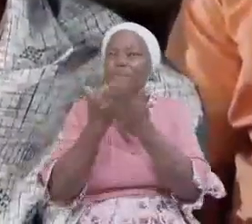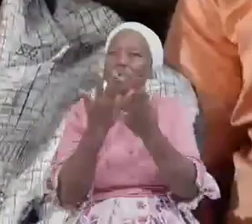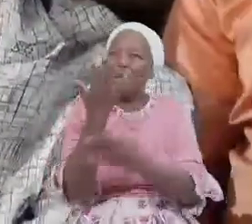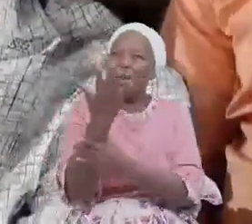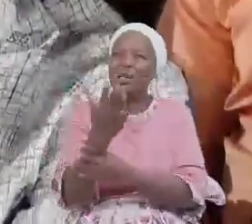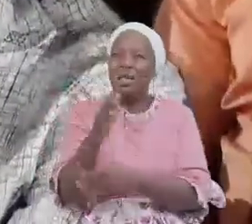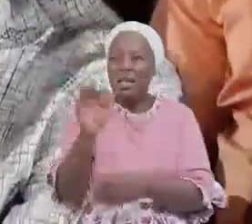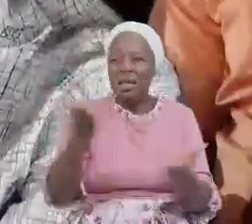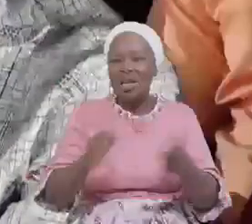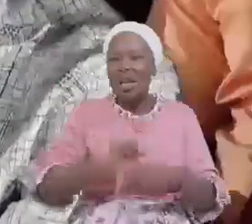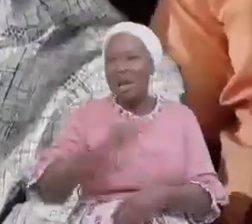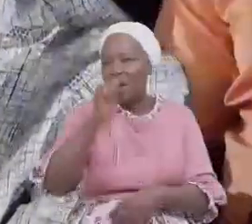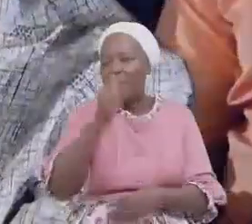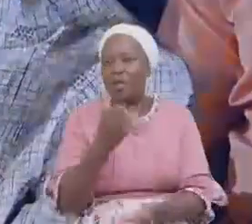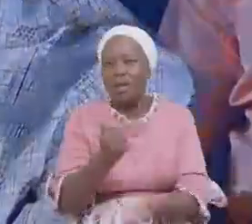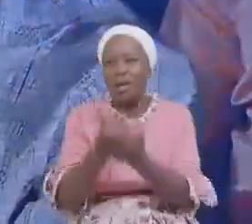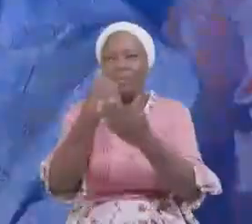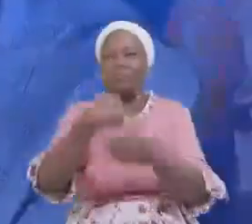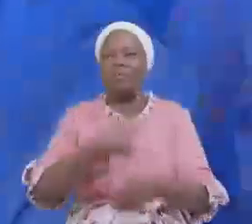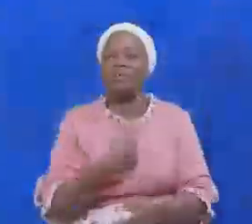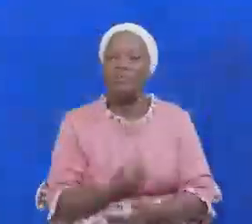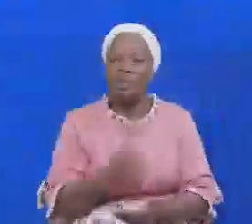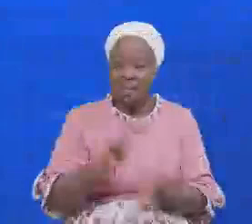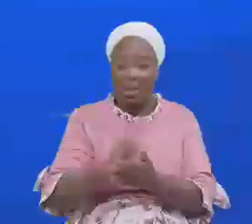That's humility.